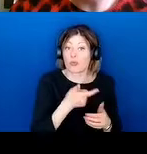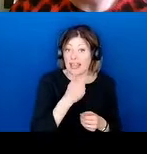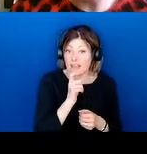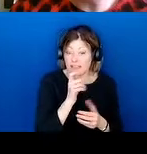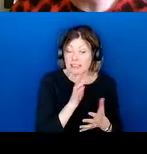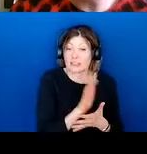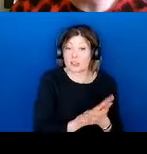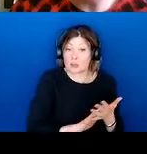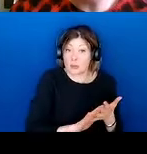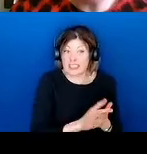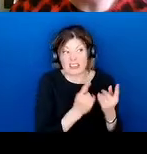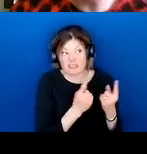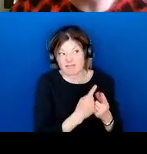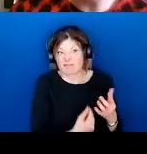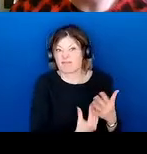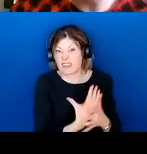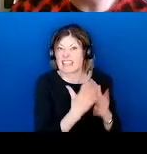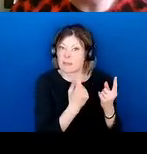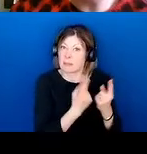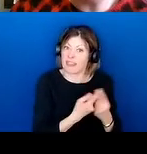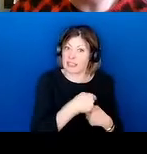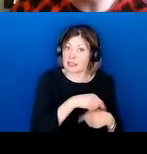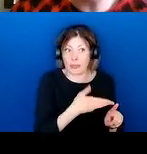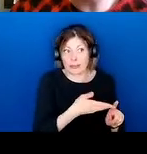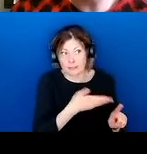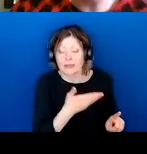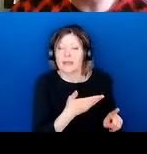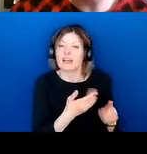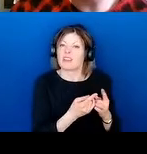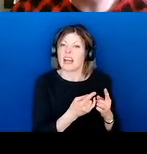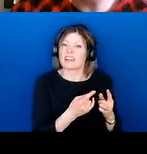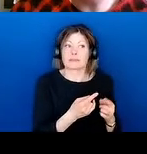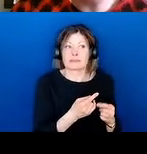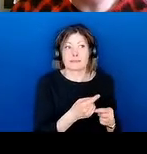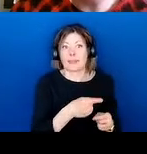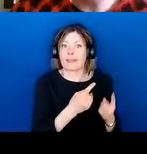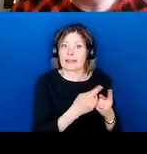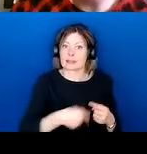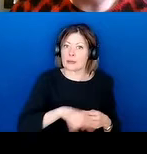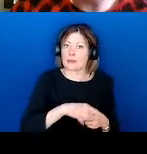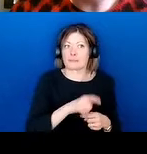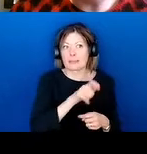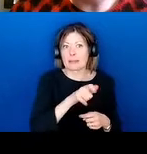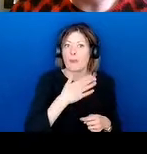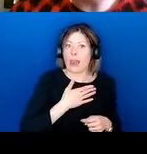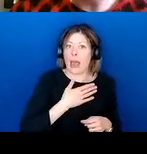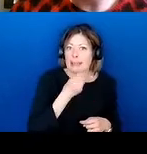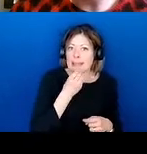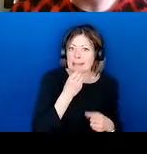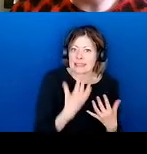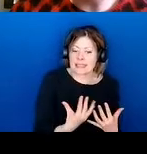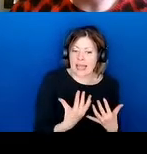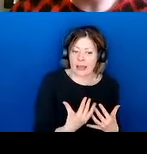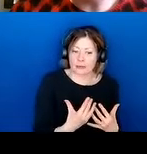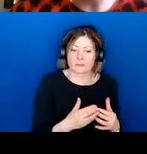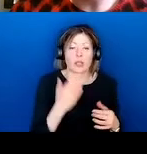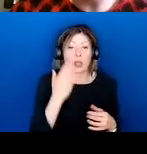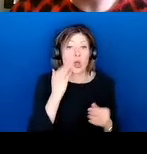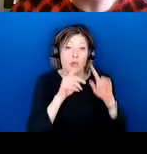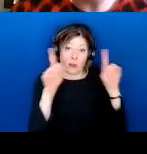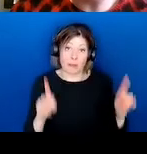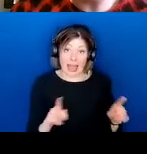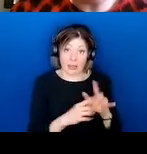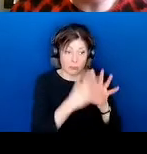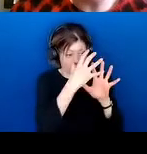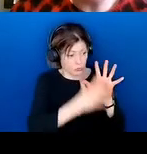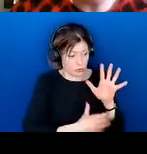be recognisable and palatable to modern tastes. The blackboard here shows the harvest on a